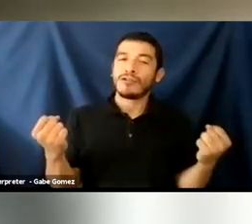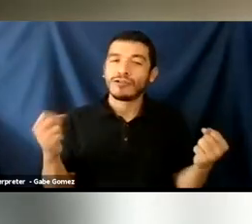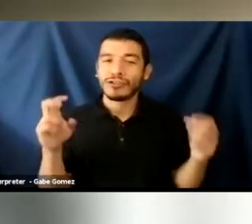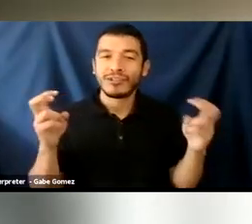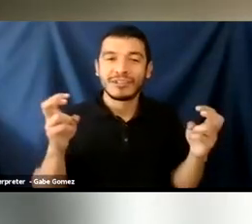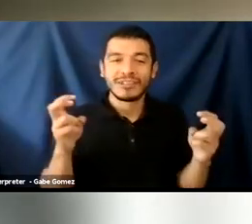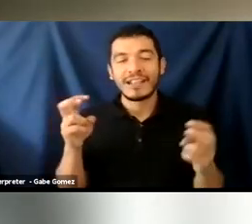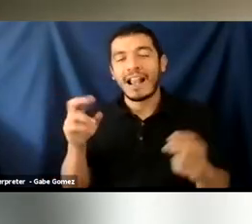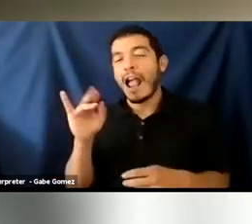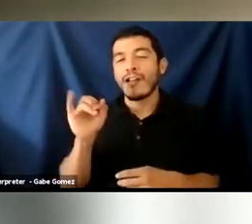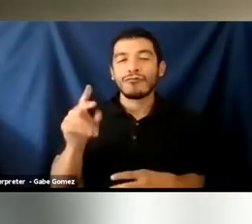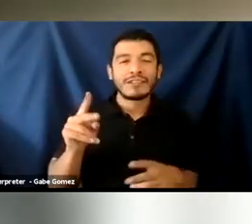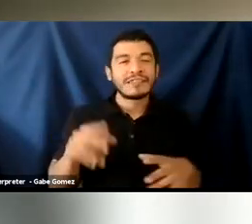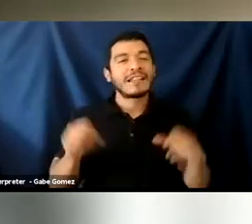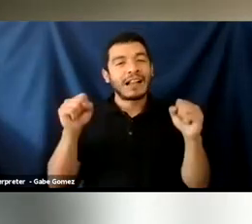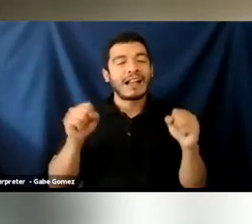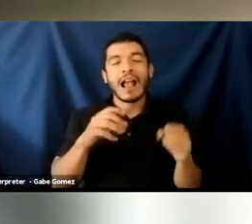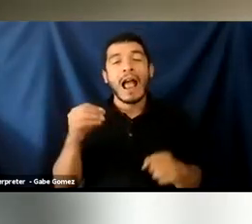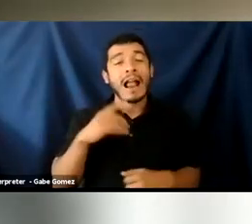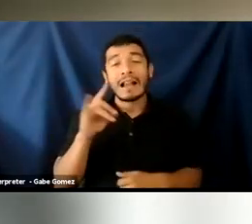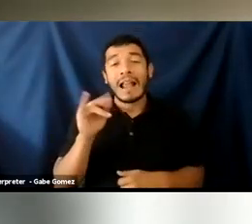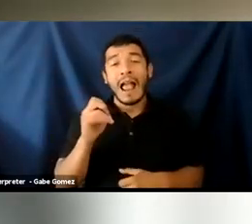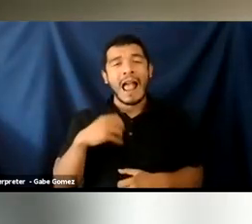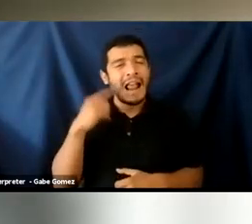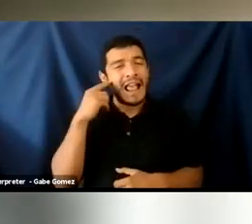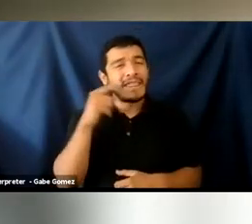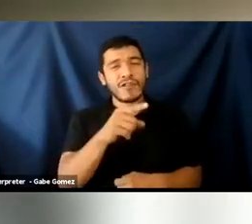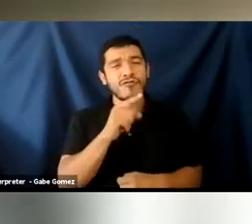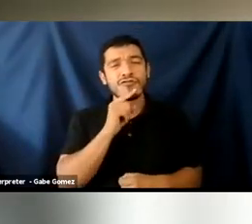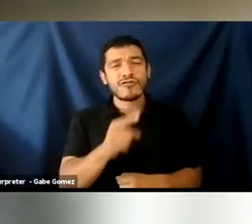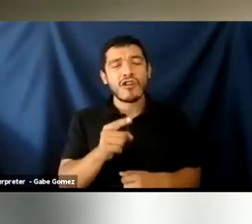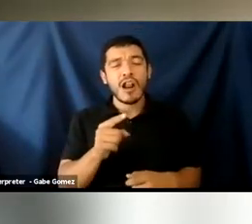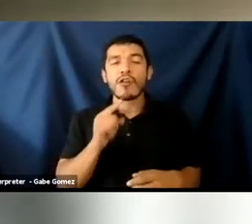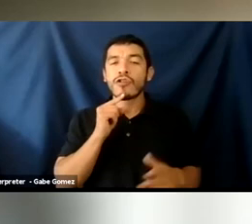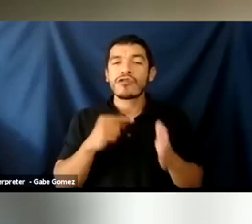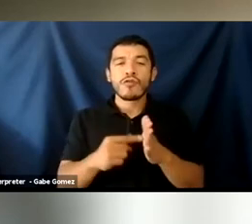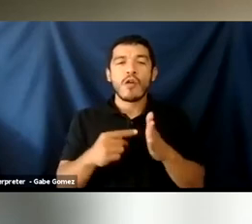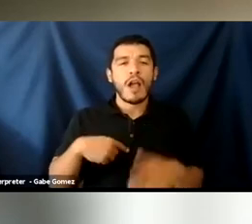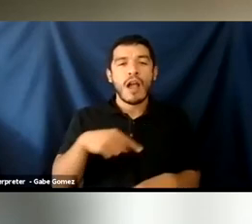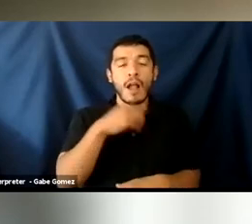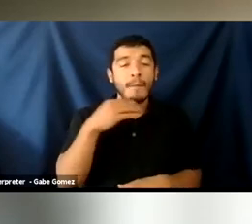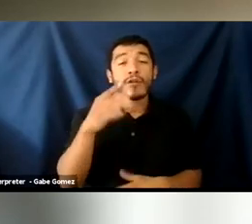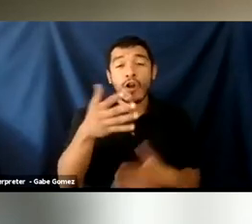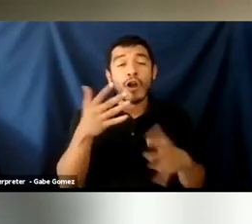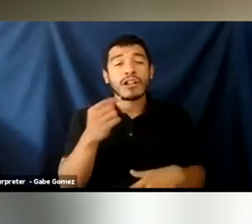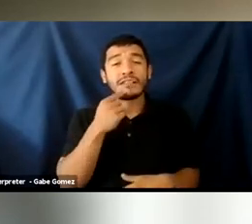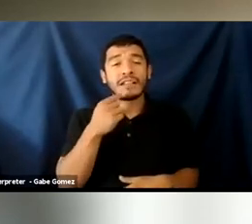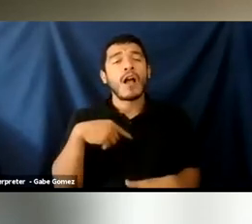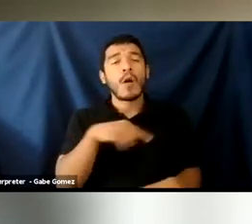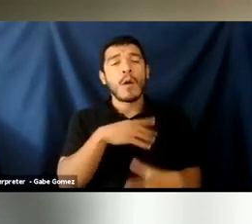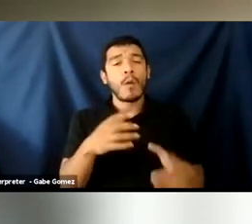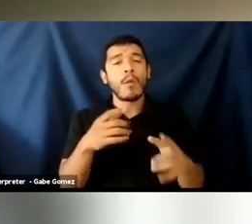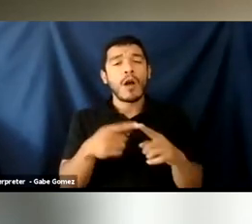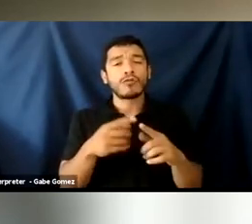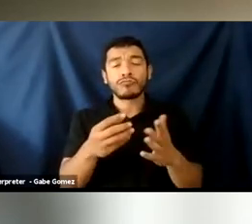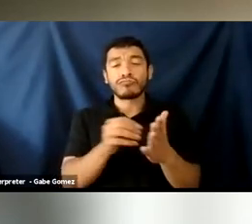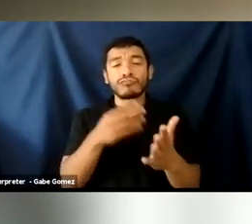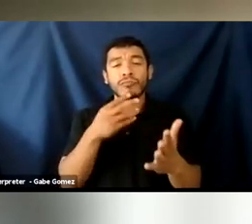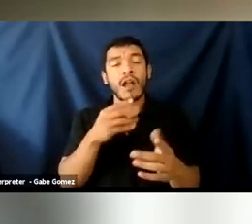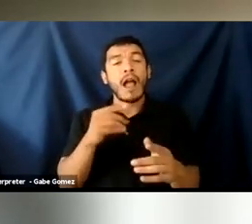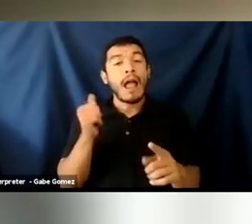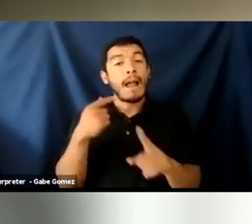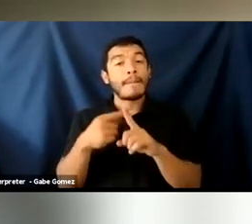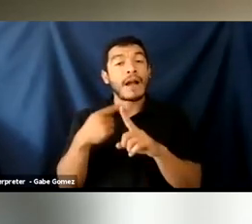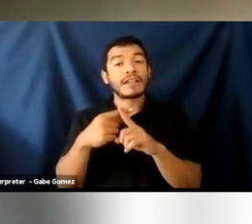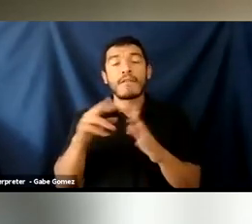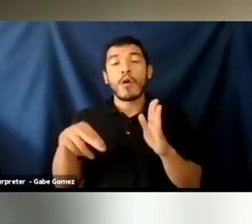creatively courageous and risk-taking. And Diane, I think you certainly, you know, have demonstrated it, because you've said, we want to reflect a positive role model.